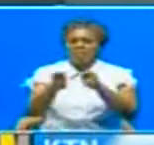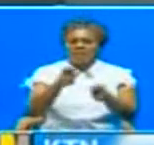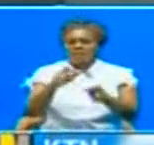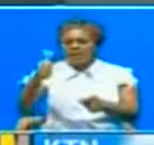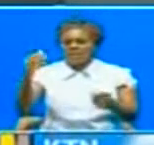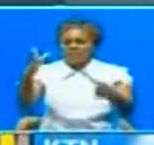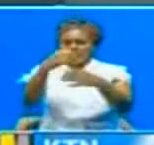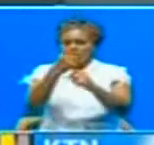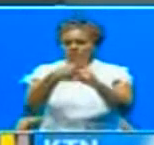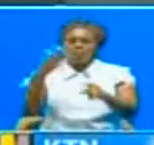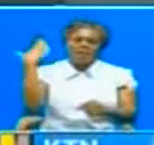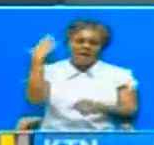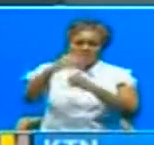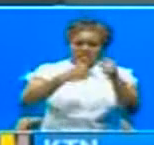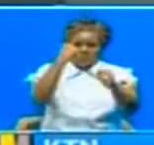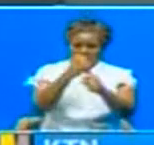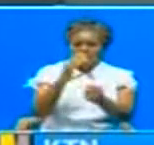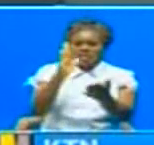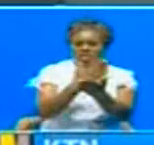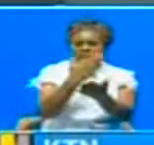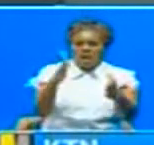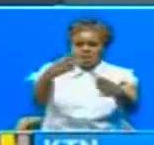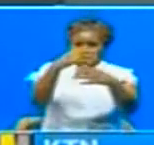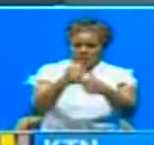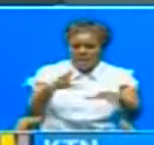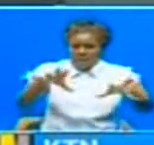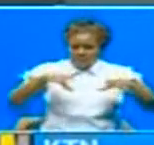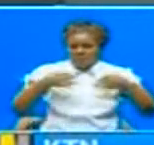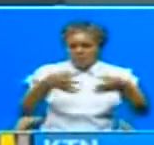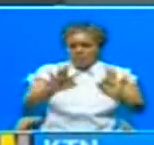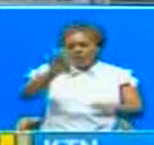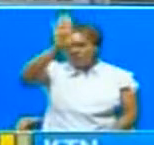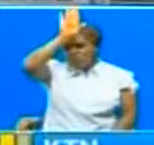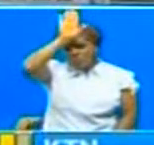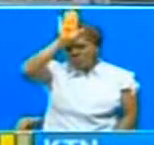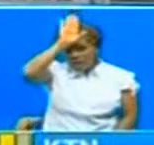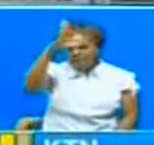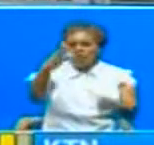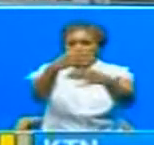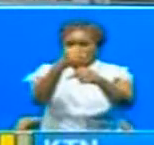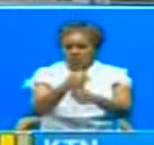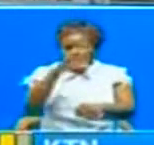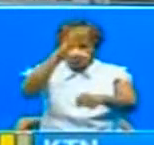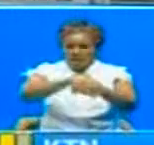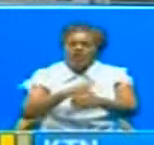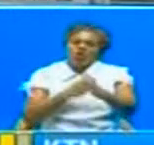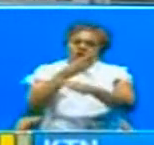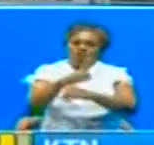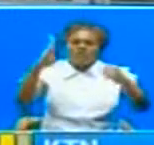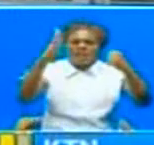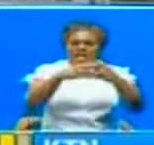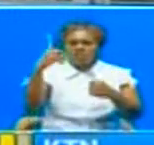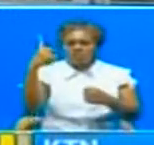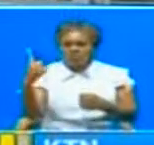Futtaim Group since March last year, after its shareholders accepted the offer by the Dubai-based multinational to acquire over 91% of Motor